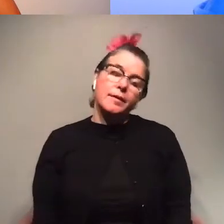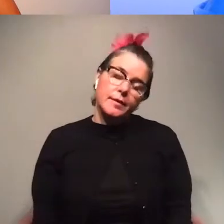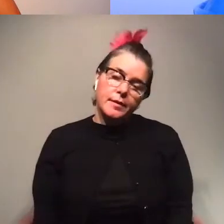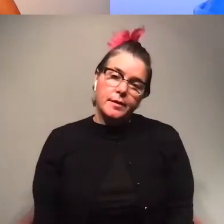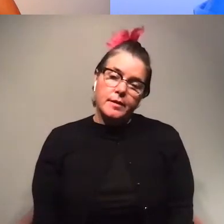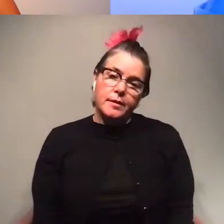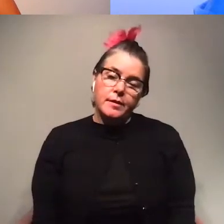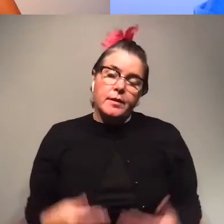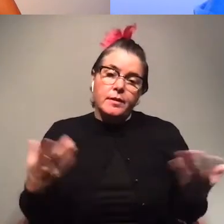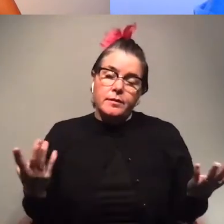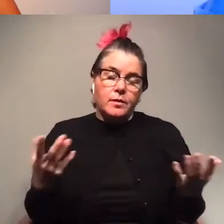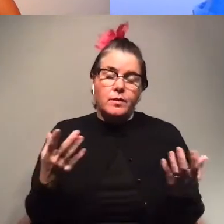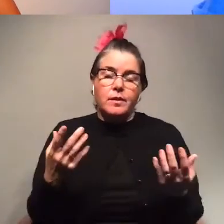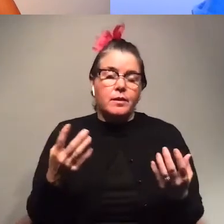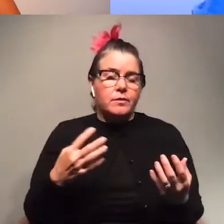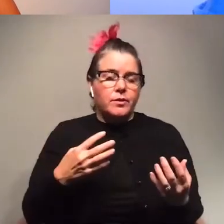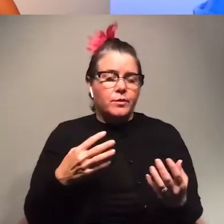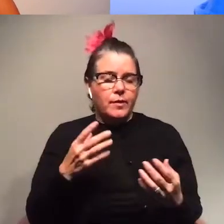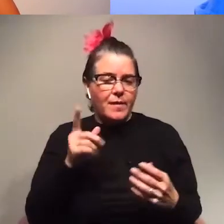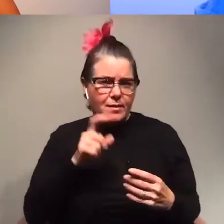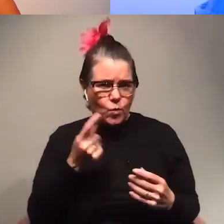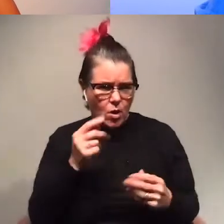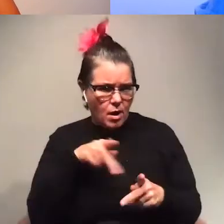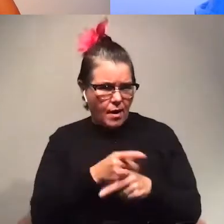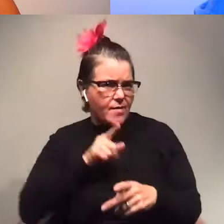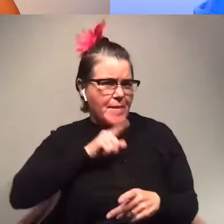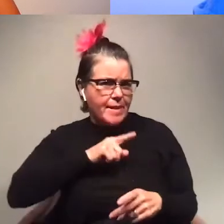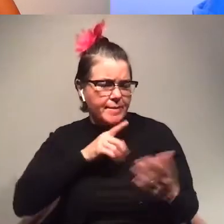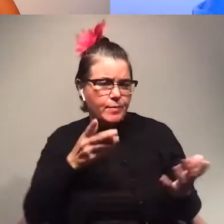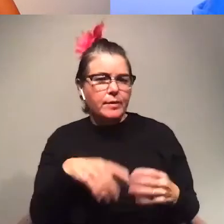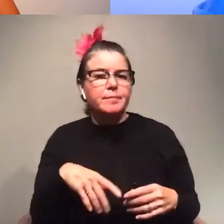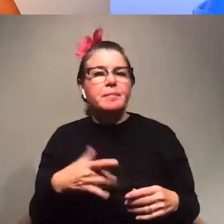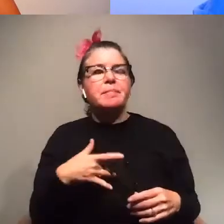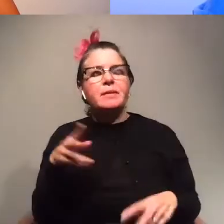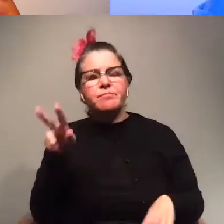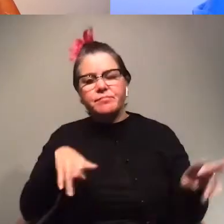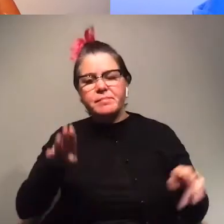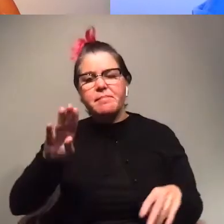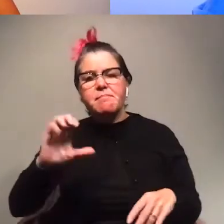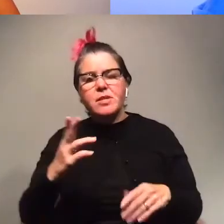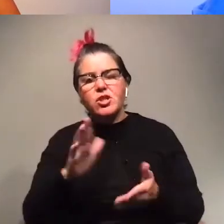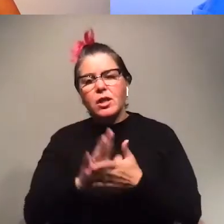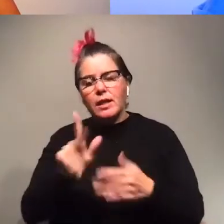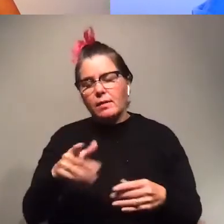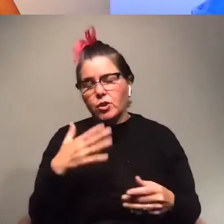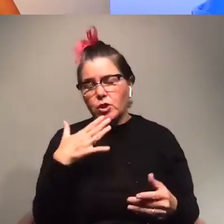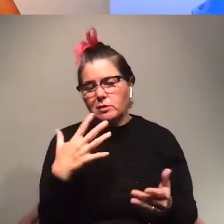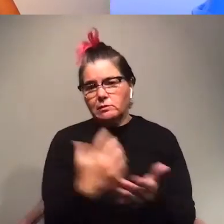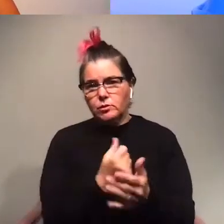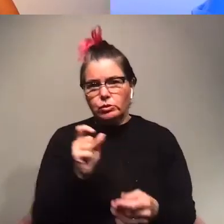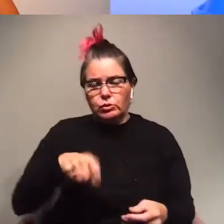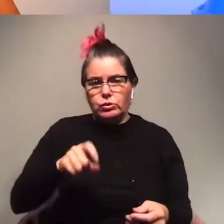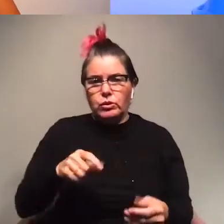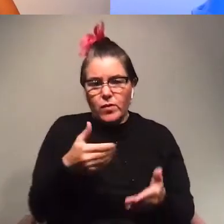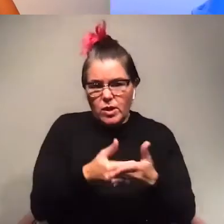is also, what kind of plastic is it? And usually when you look at a beach cleanup, which is a great opportunity for if anybody's, you know,